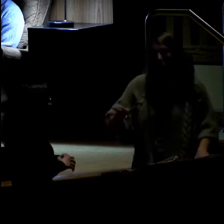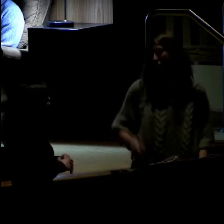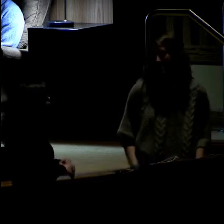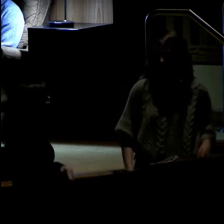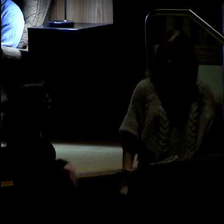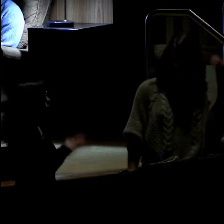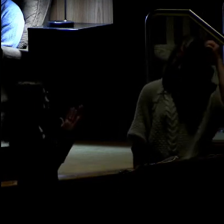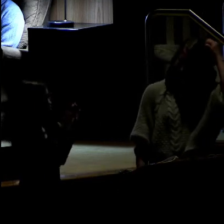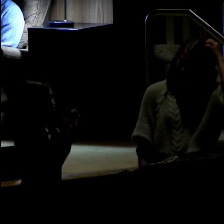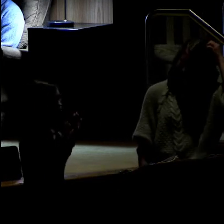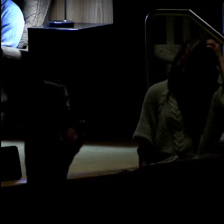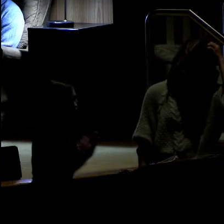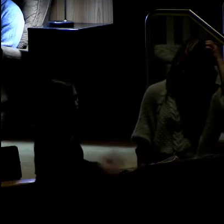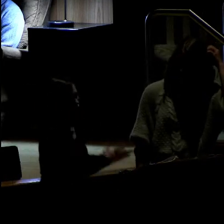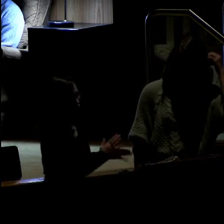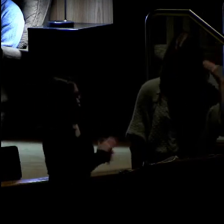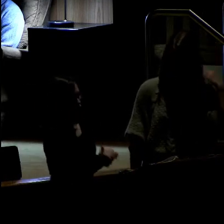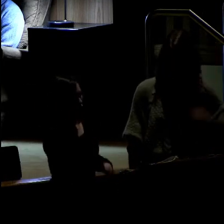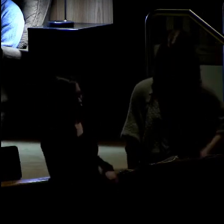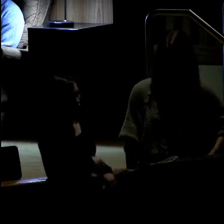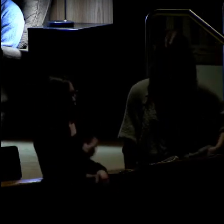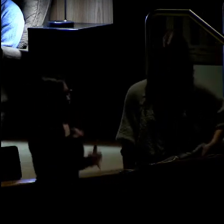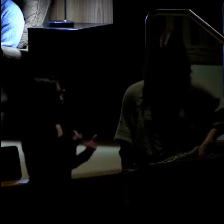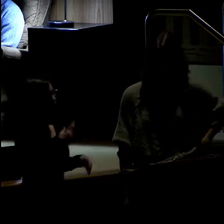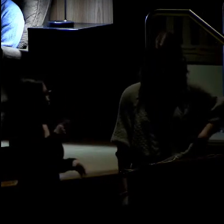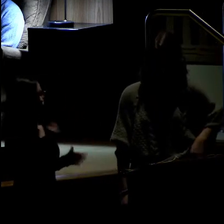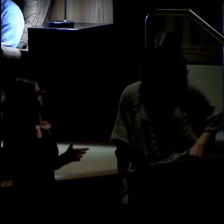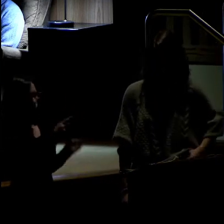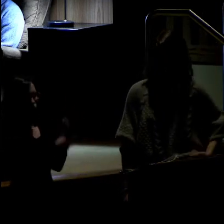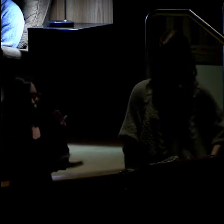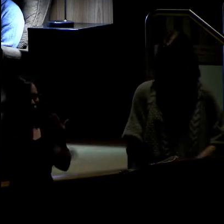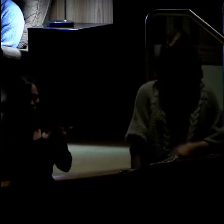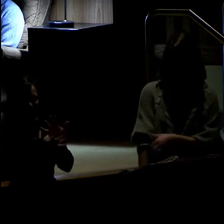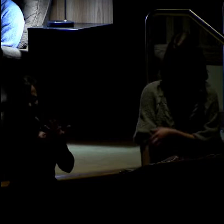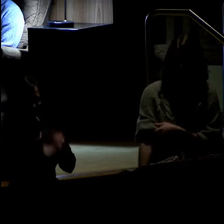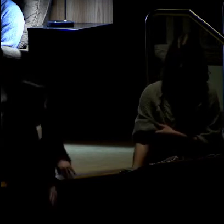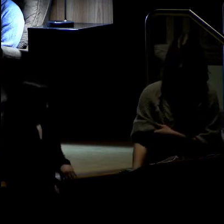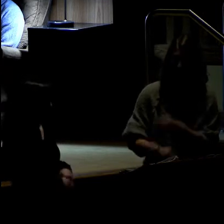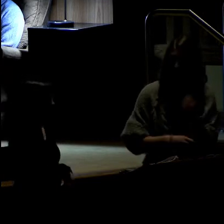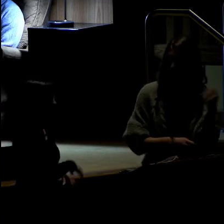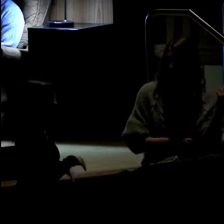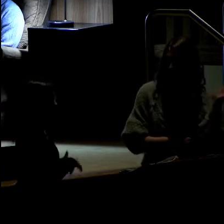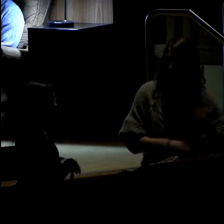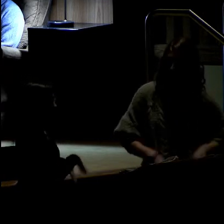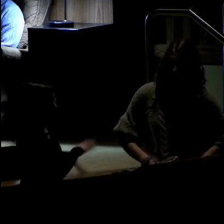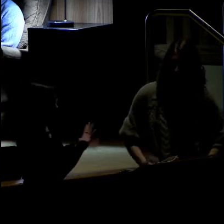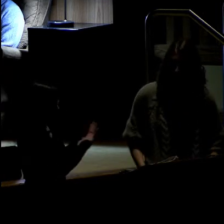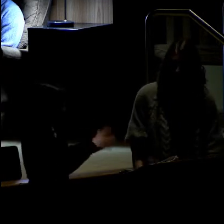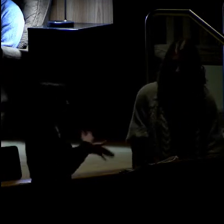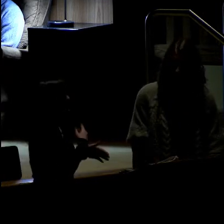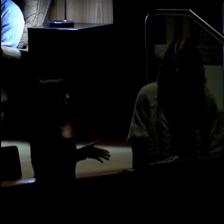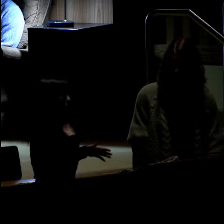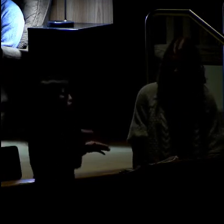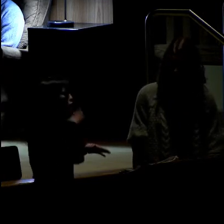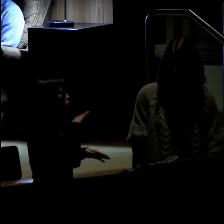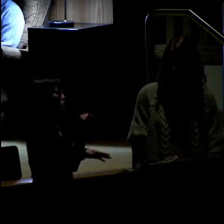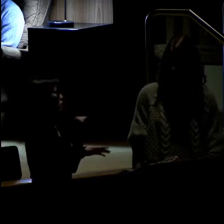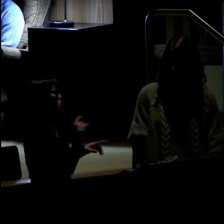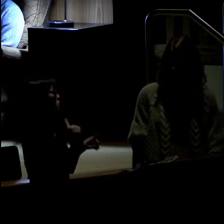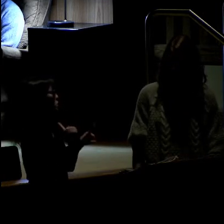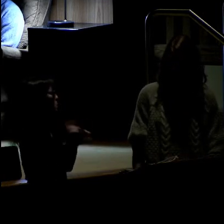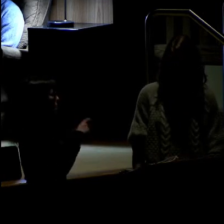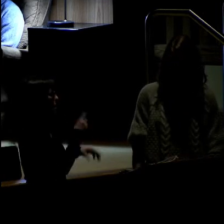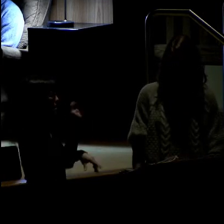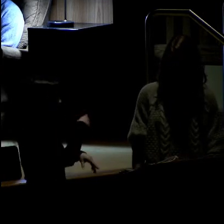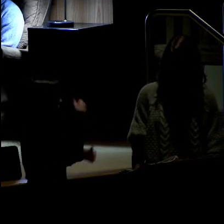Great. My brother's not only a beggar, he's a juvenile delinquent. Kids, I'm having a hard time with this too, but we've got to hang on to the truth. In Christ, we are rich,